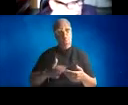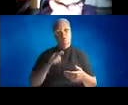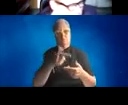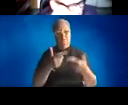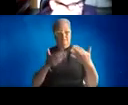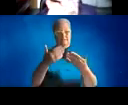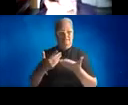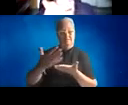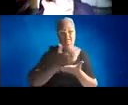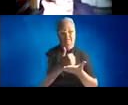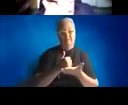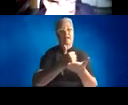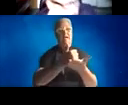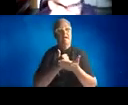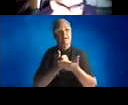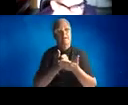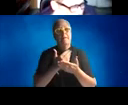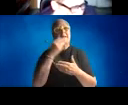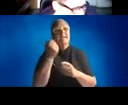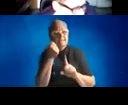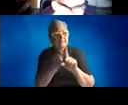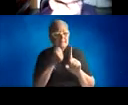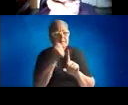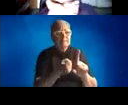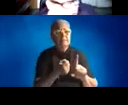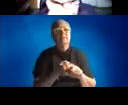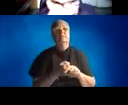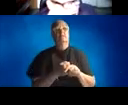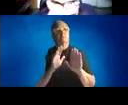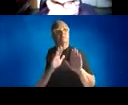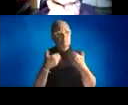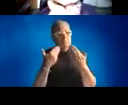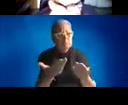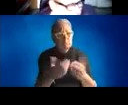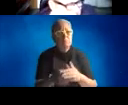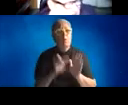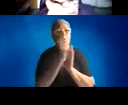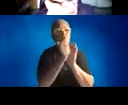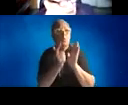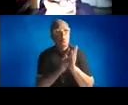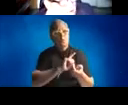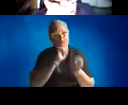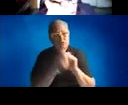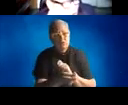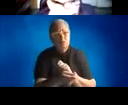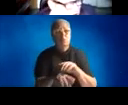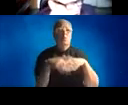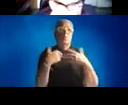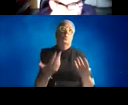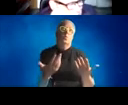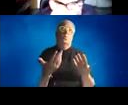better provision, for changes in the law, for better services,